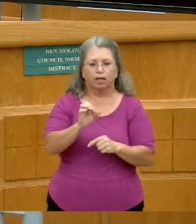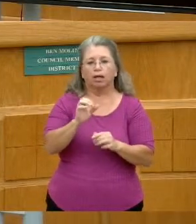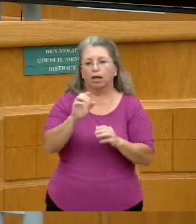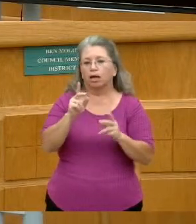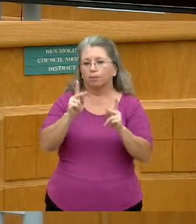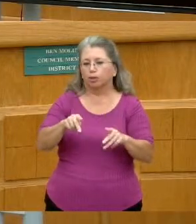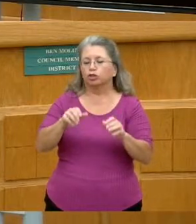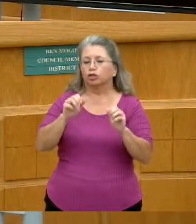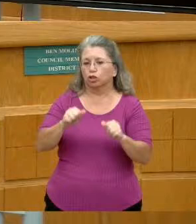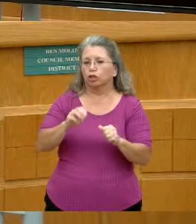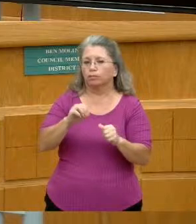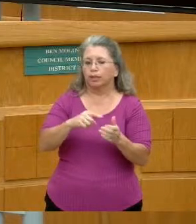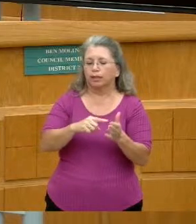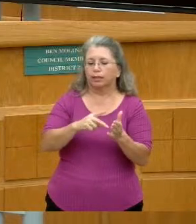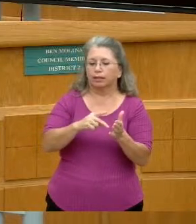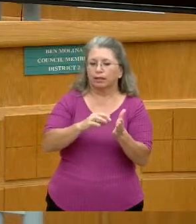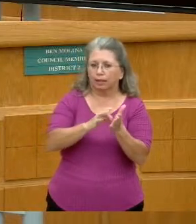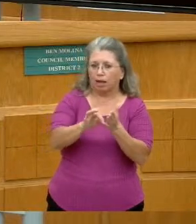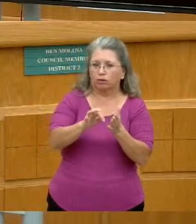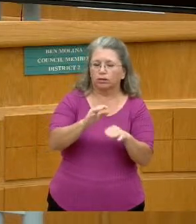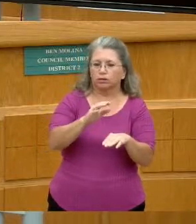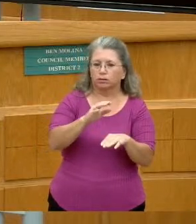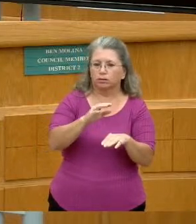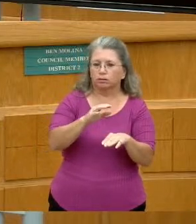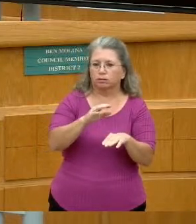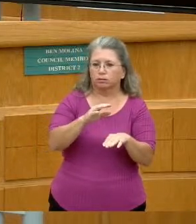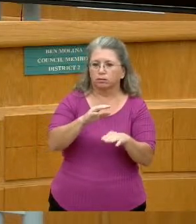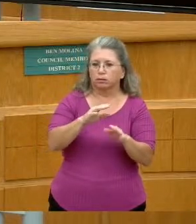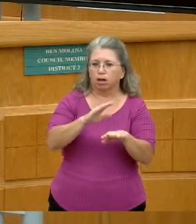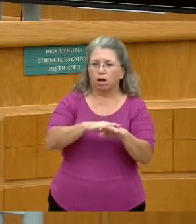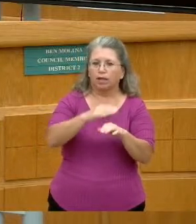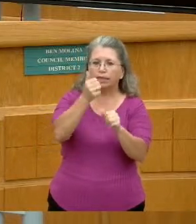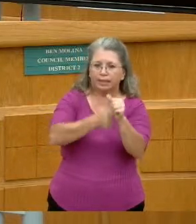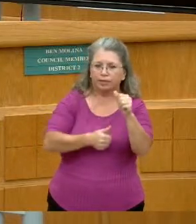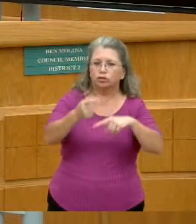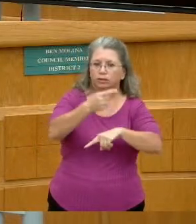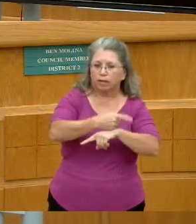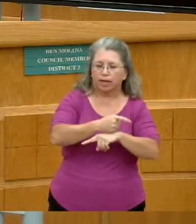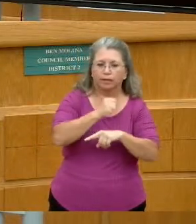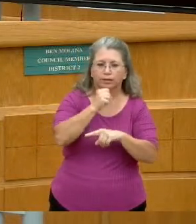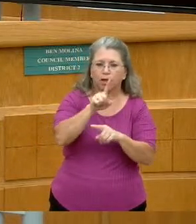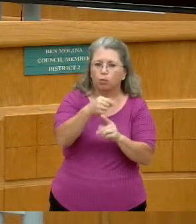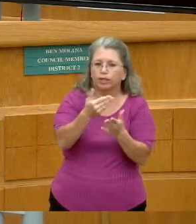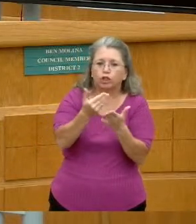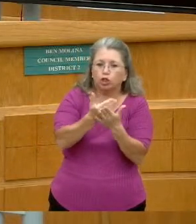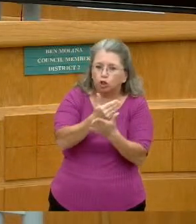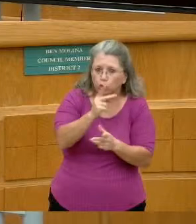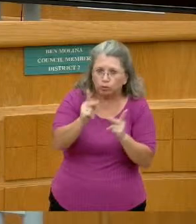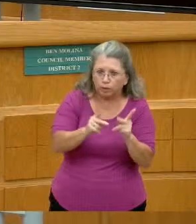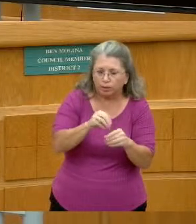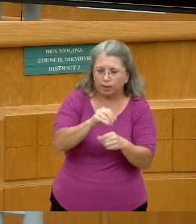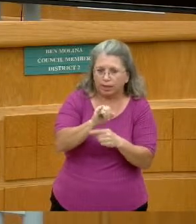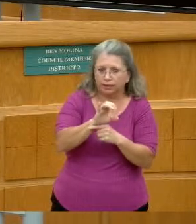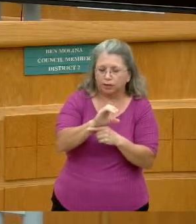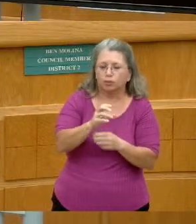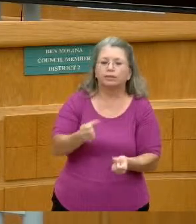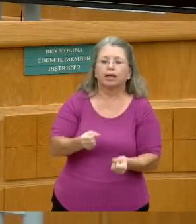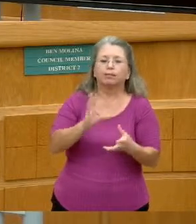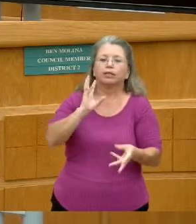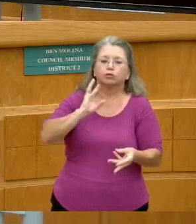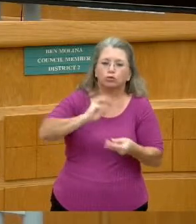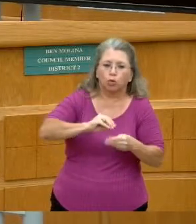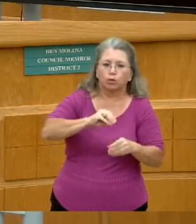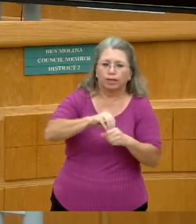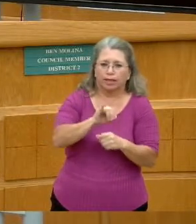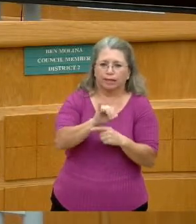counted on one day and also on another day. So it's not just new people in the ICU, it's how many people were in the ICU on that day.